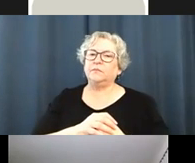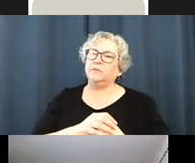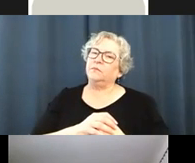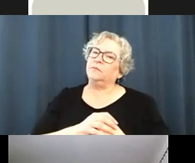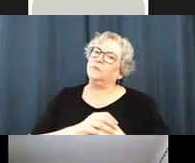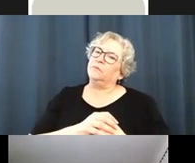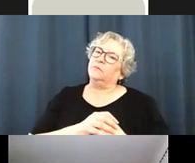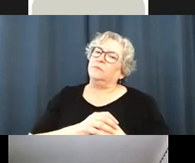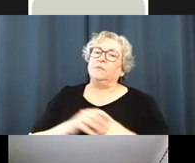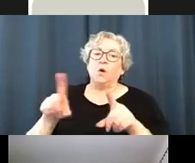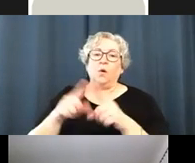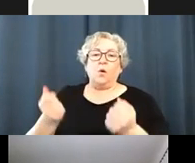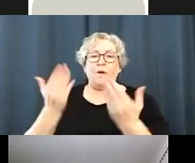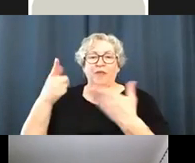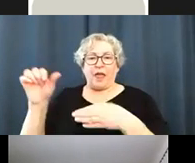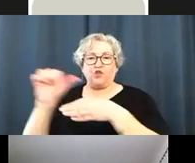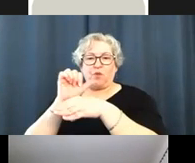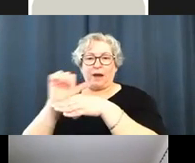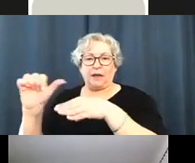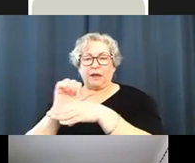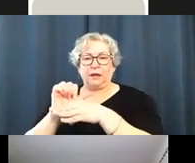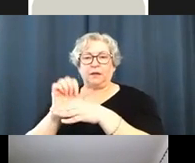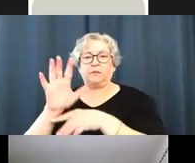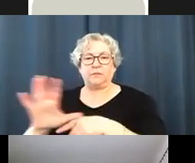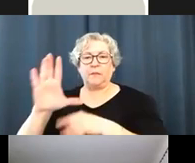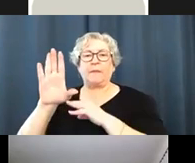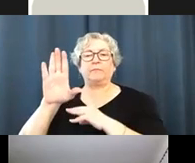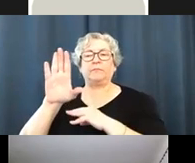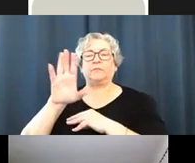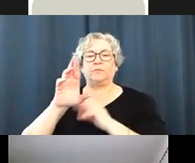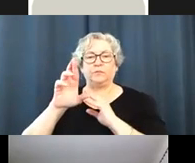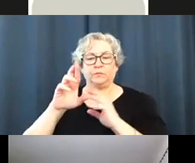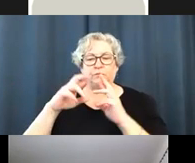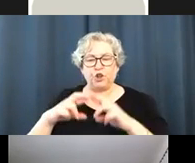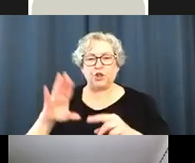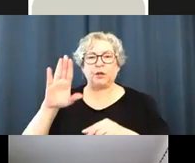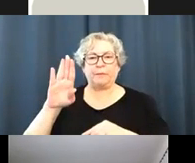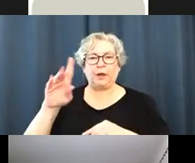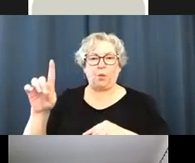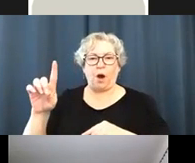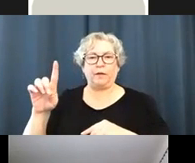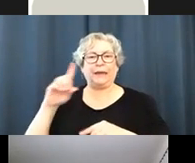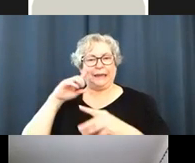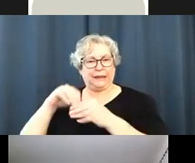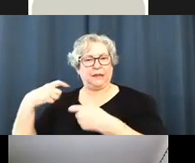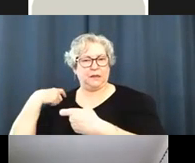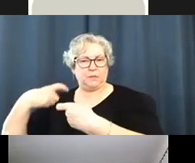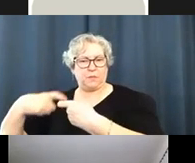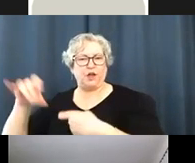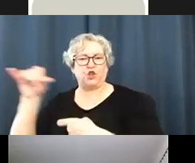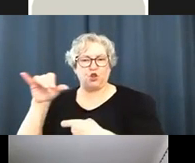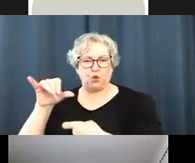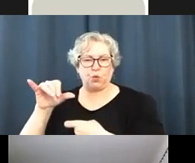We also offered this training across Region B1 in Spanish. So we took this training and not